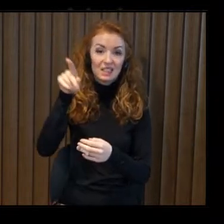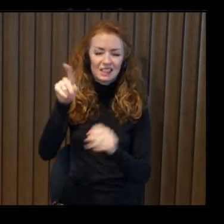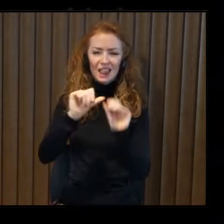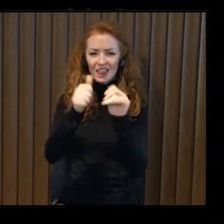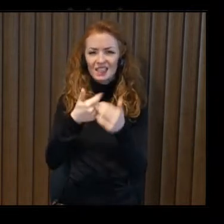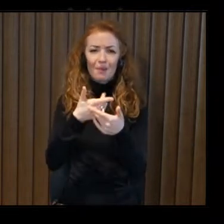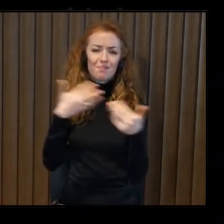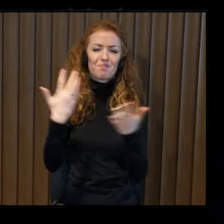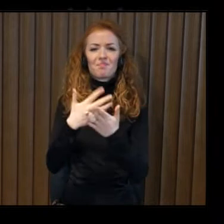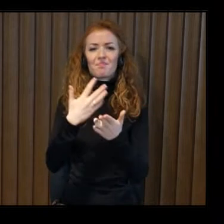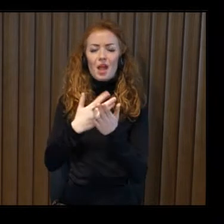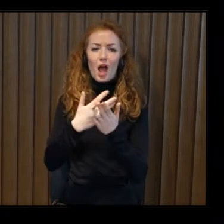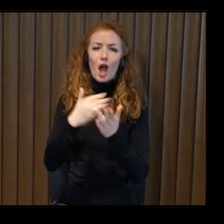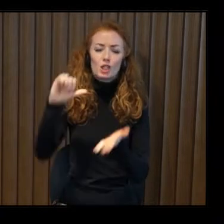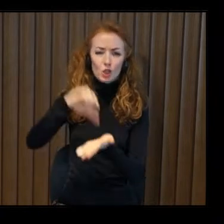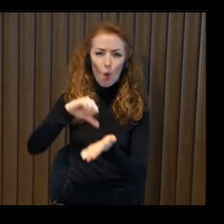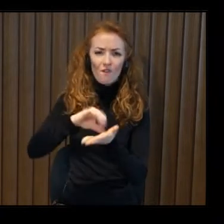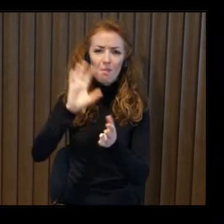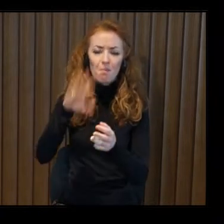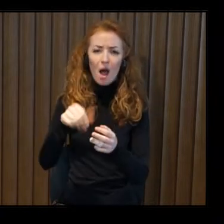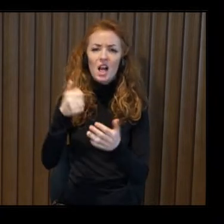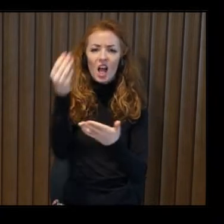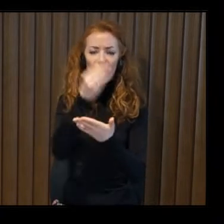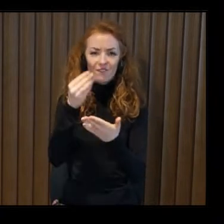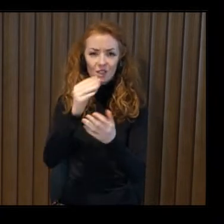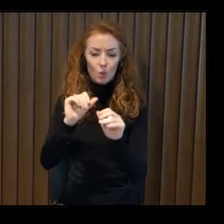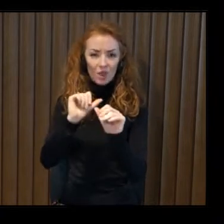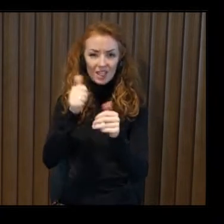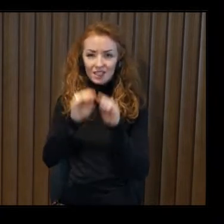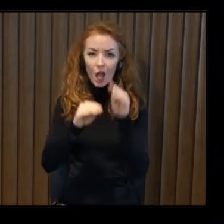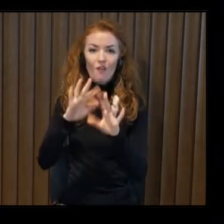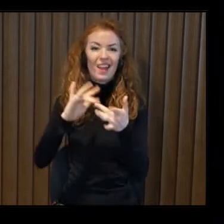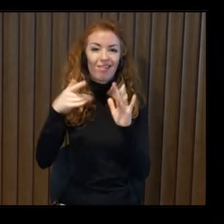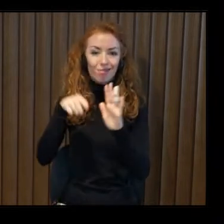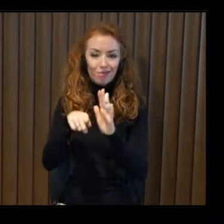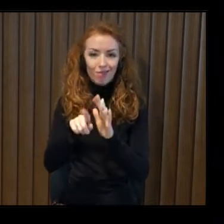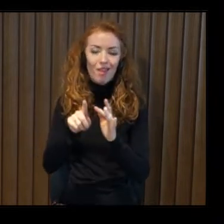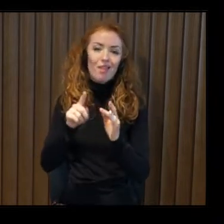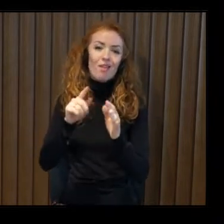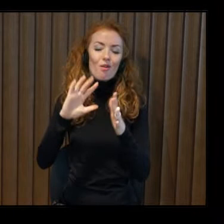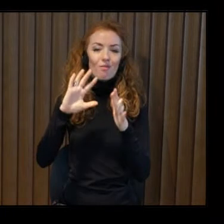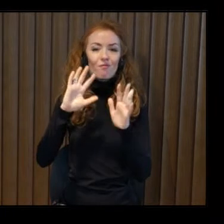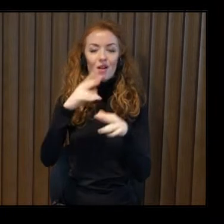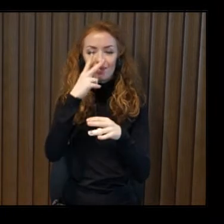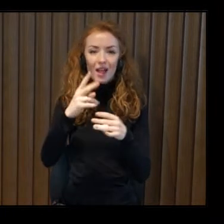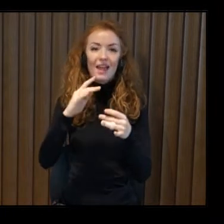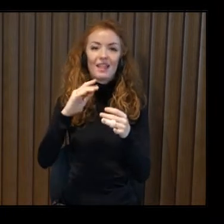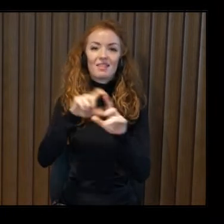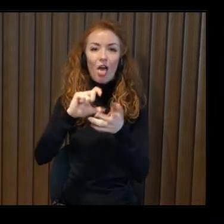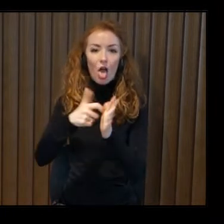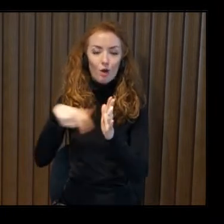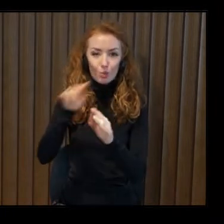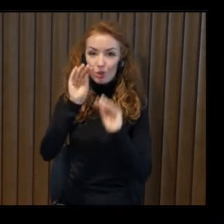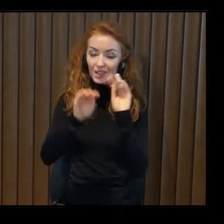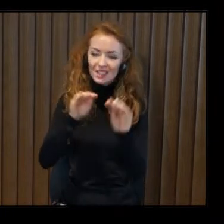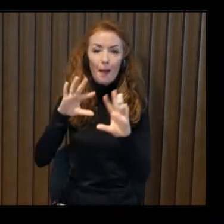design or interior design. When we talk about design, I want us to have a multi-level approach to what